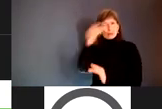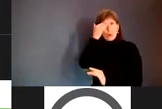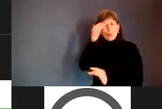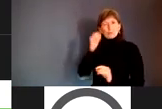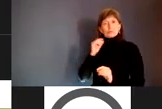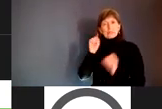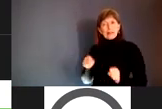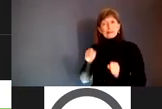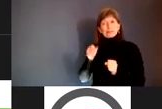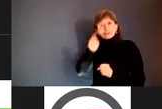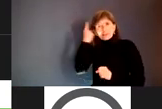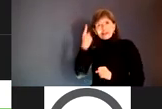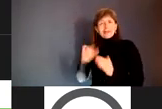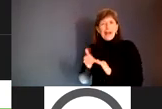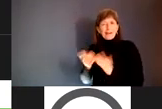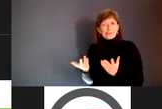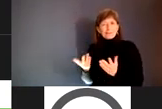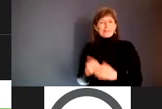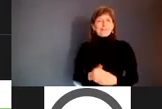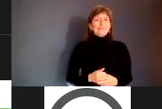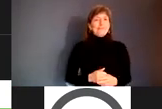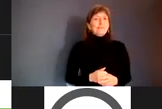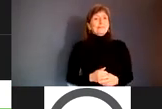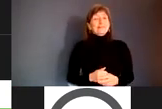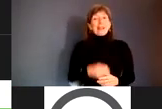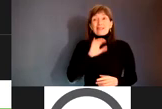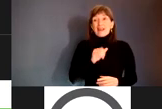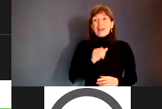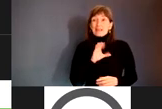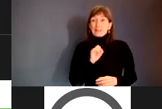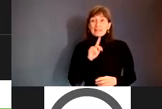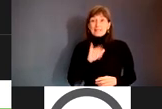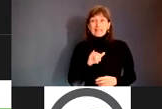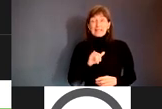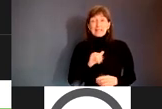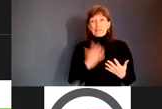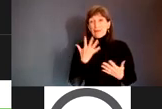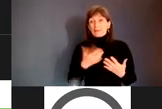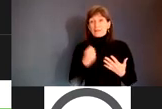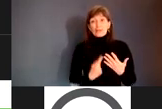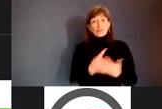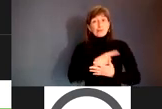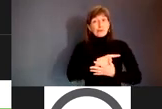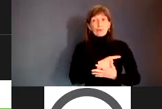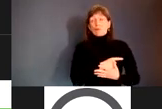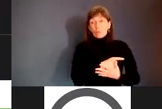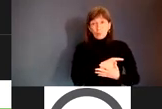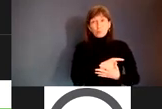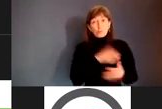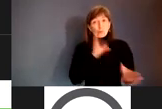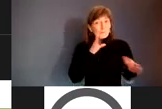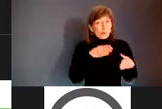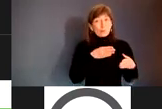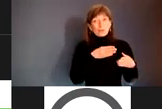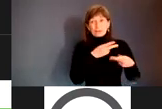think, capacity was such a huge conversation in the 5-year review of the Act. And, really related to this idea is how can we continue to support